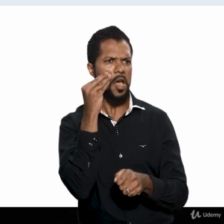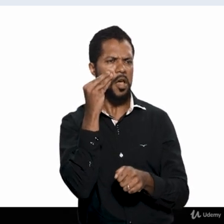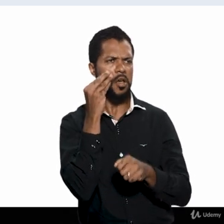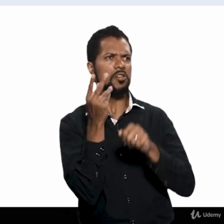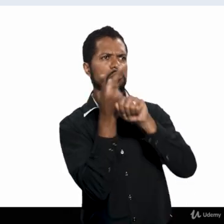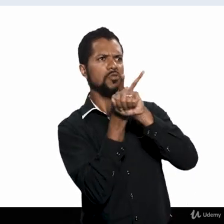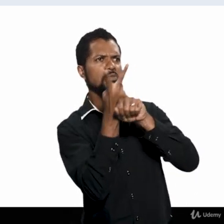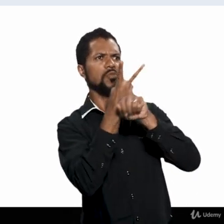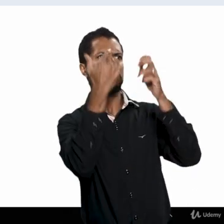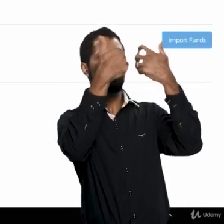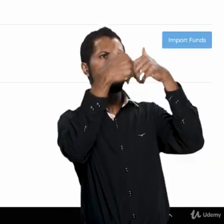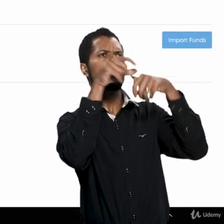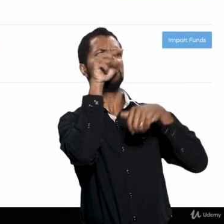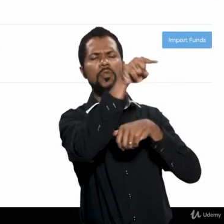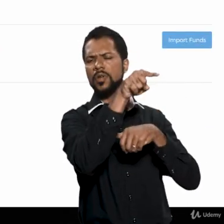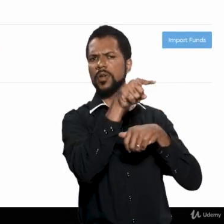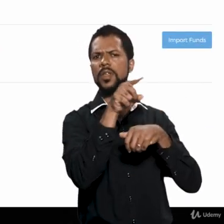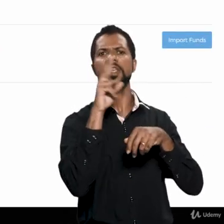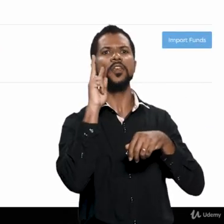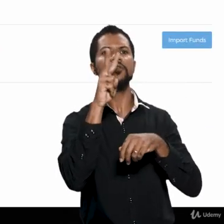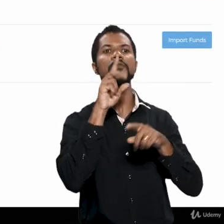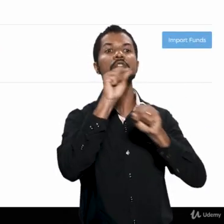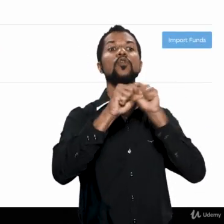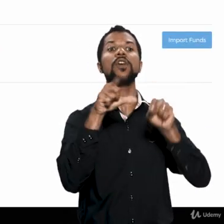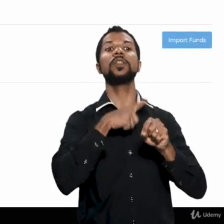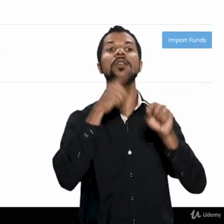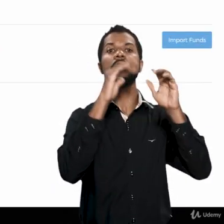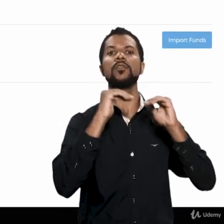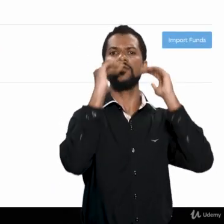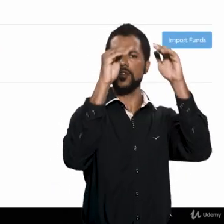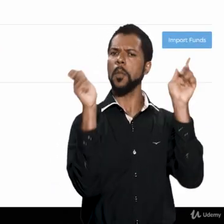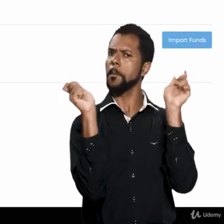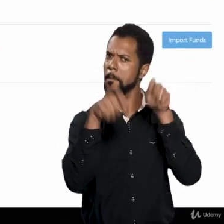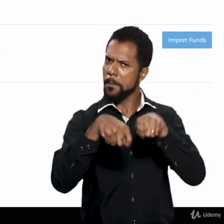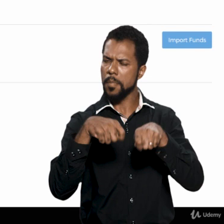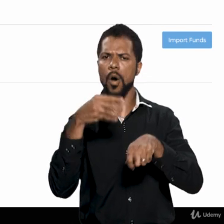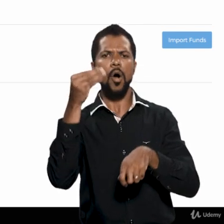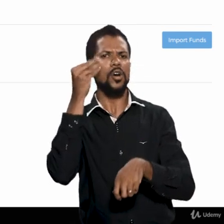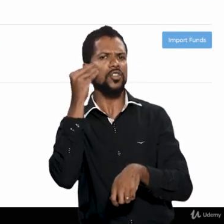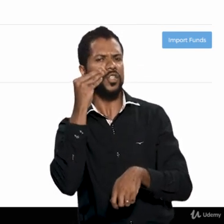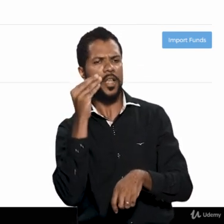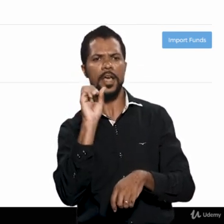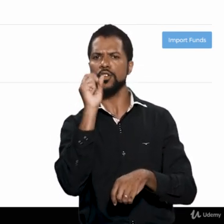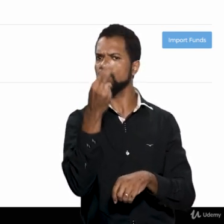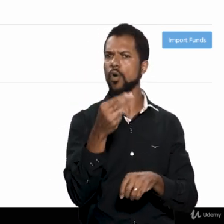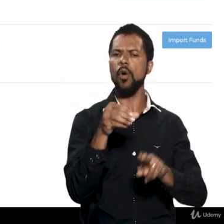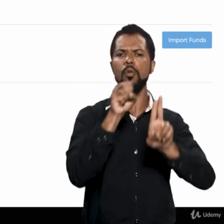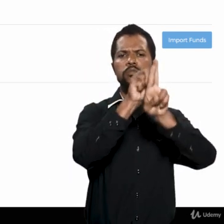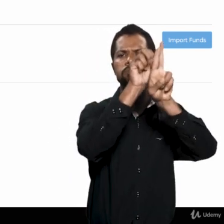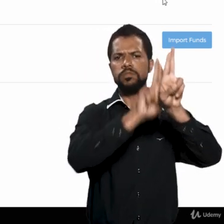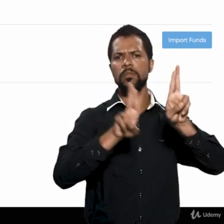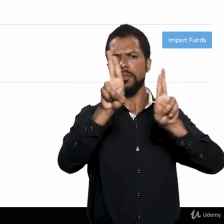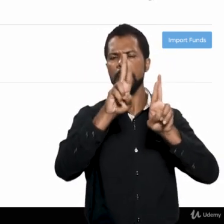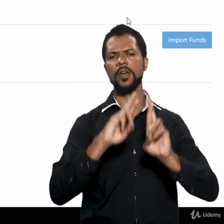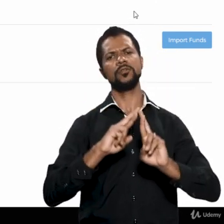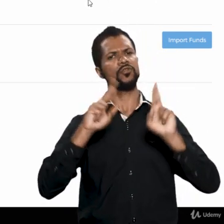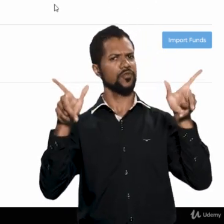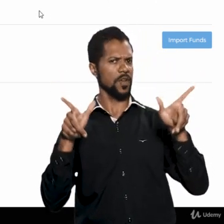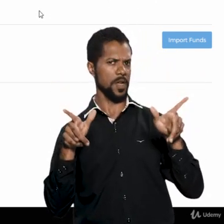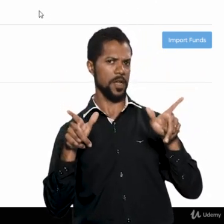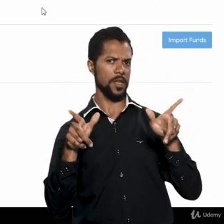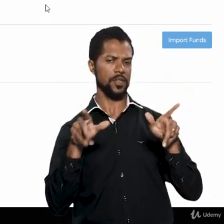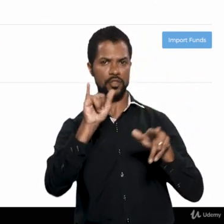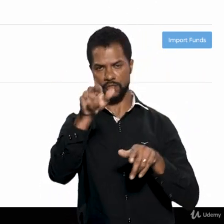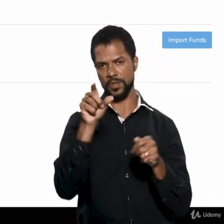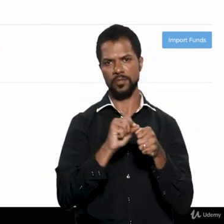have configurations. Okay, you have some other different backups. Okay, if you haven't